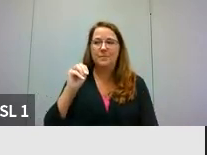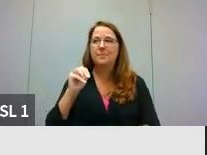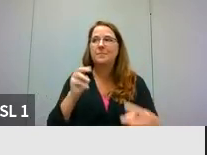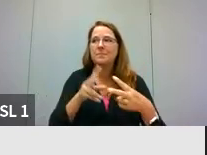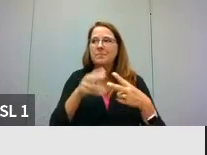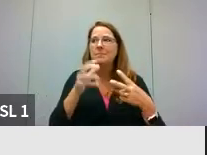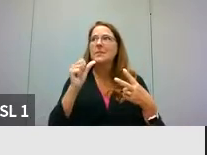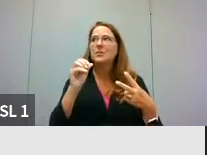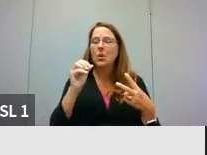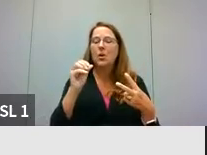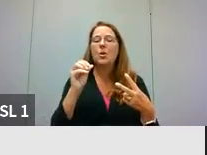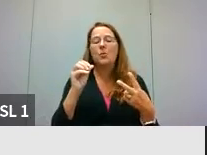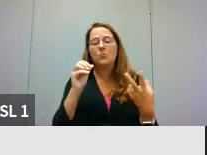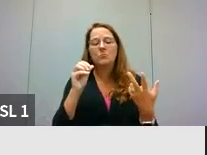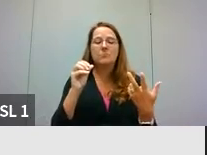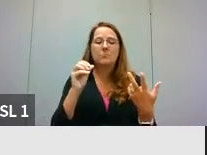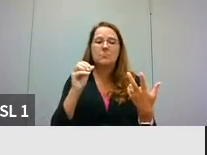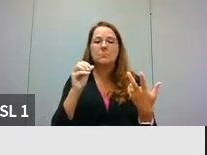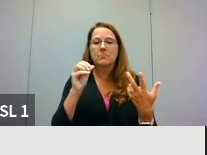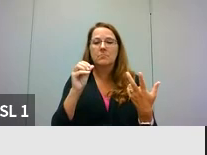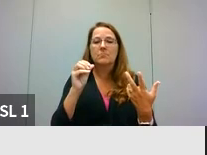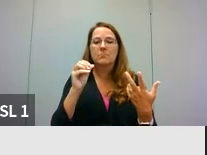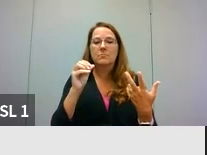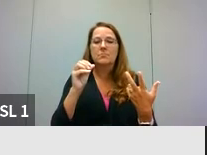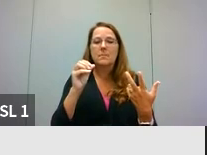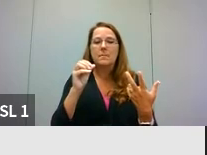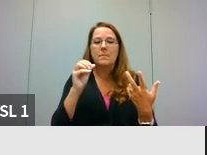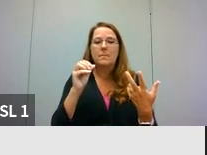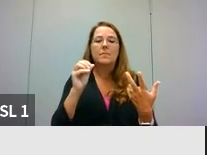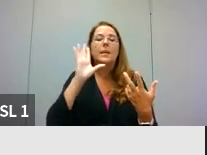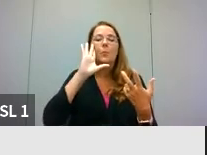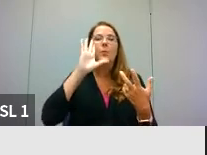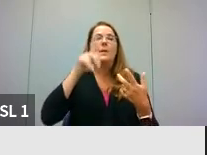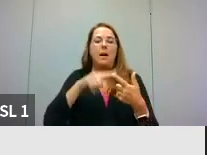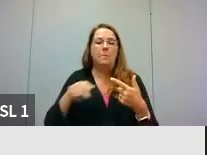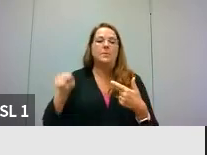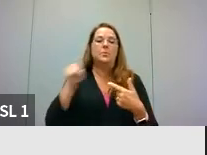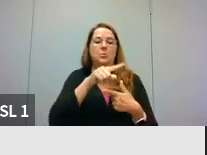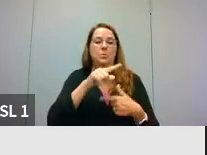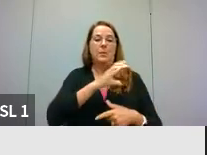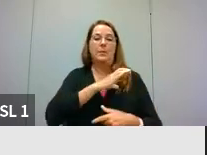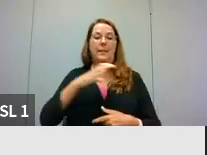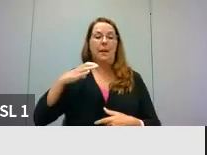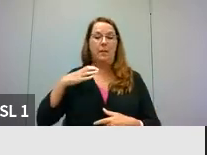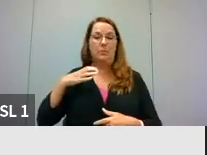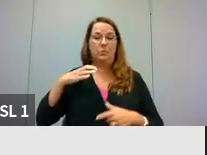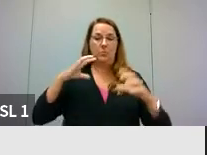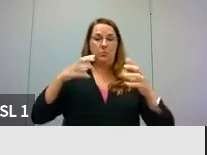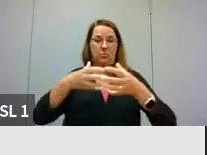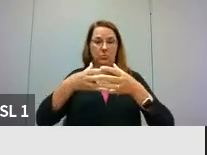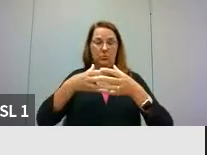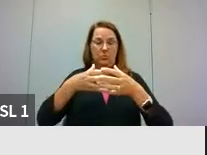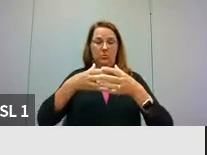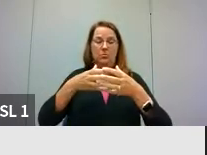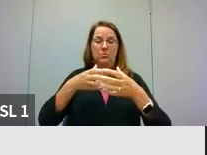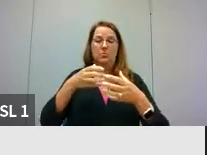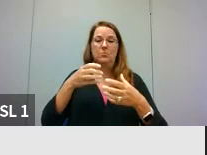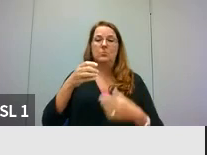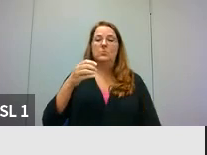So it will be up to the council as to